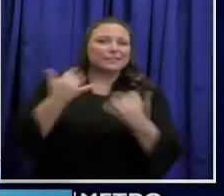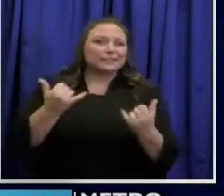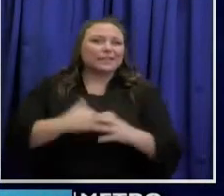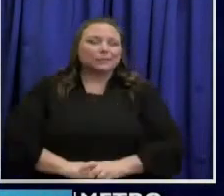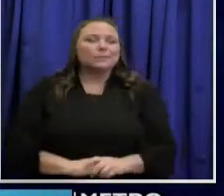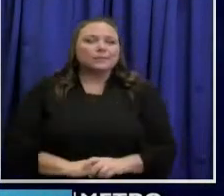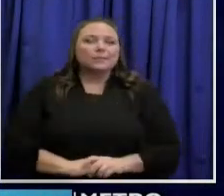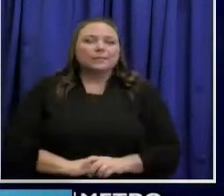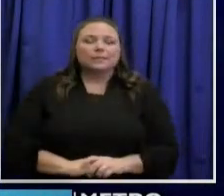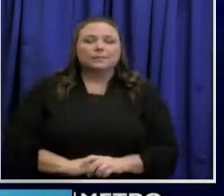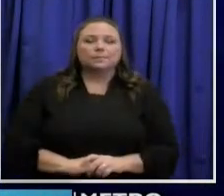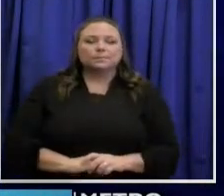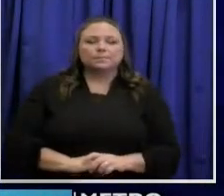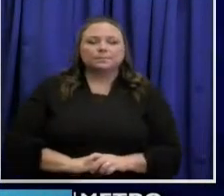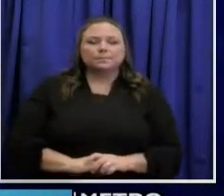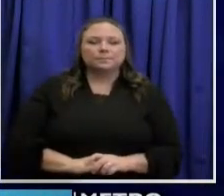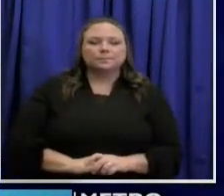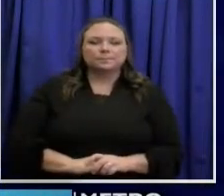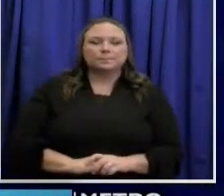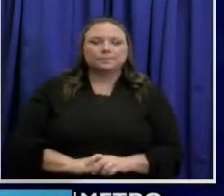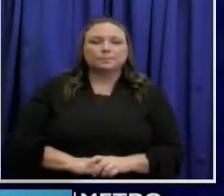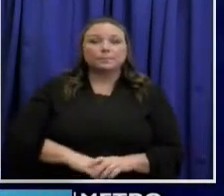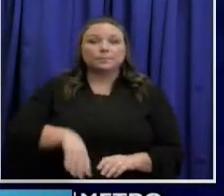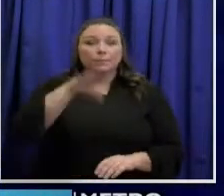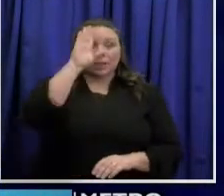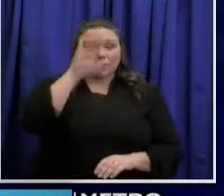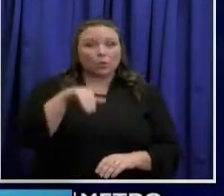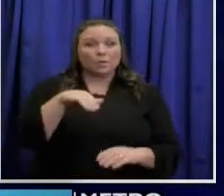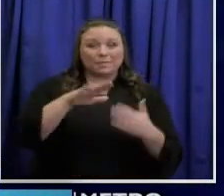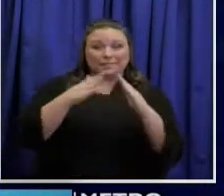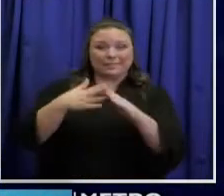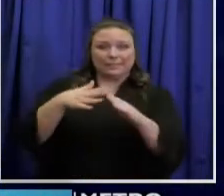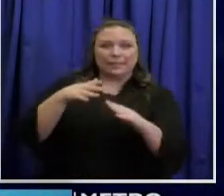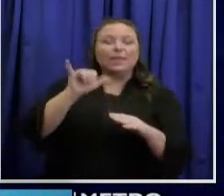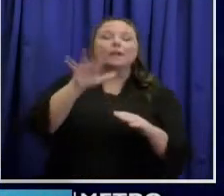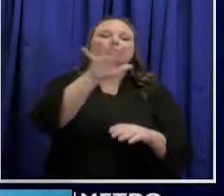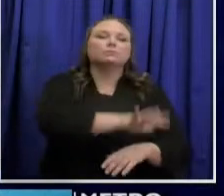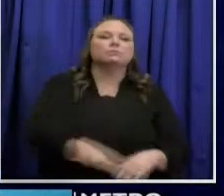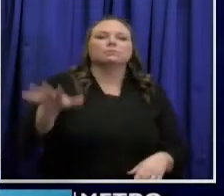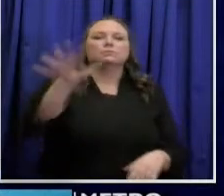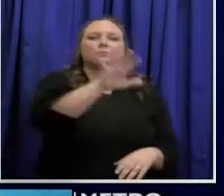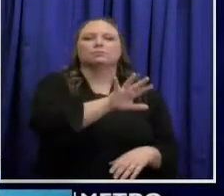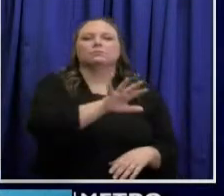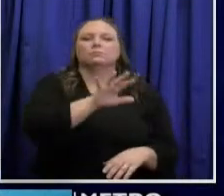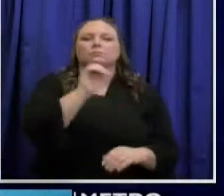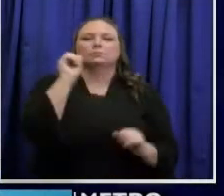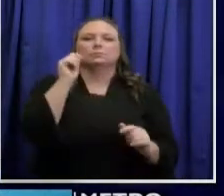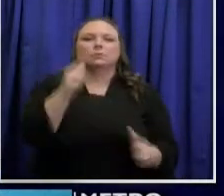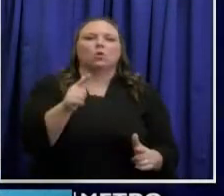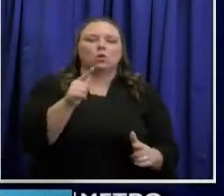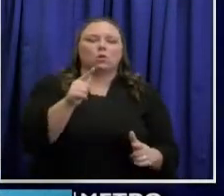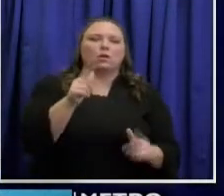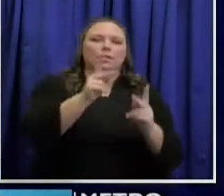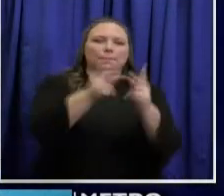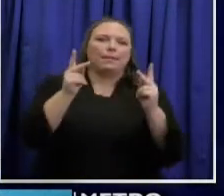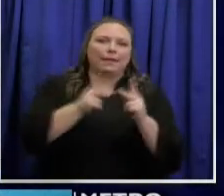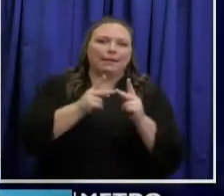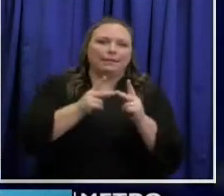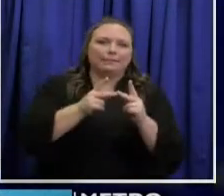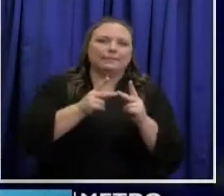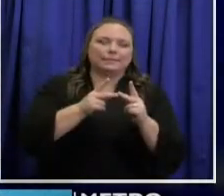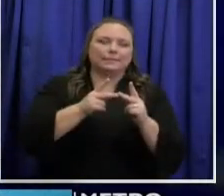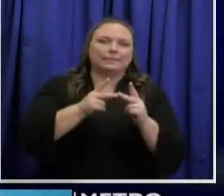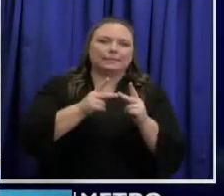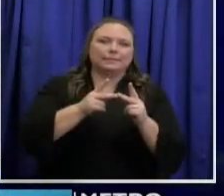now. I know the city sites, and this is across all sites in coming to Nashville. And